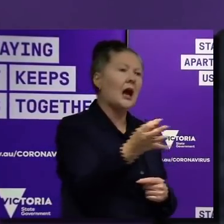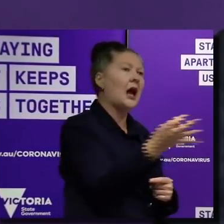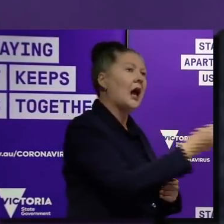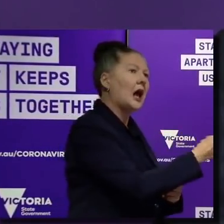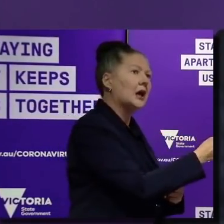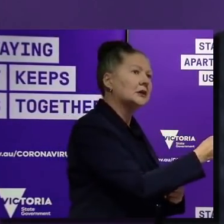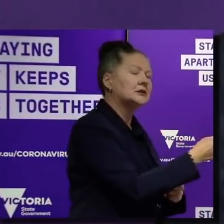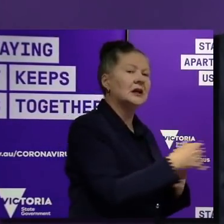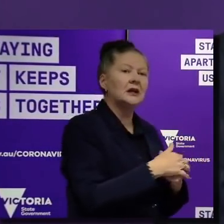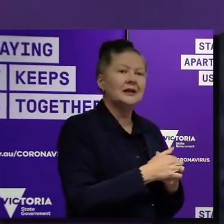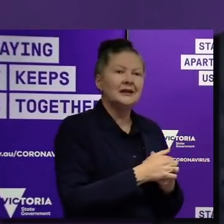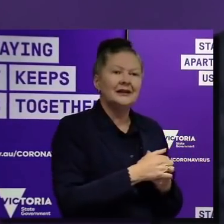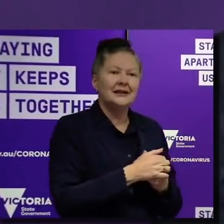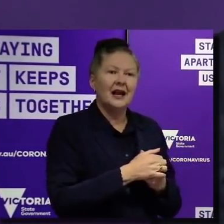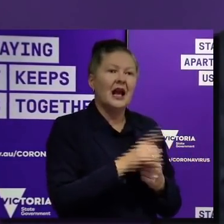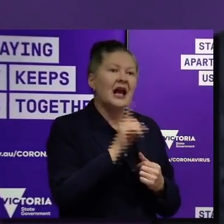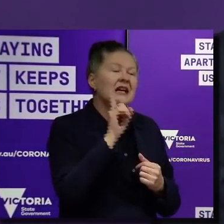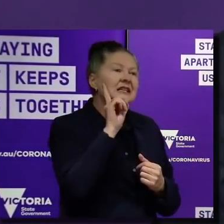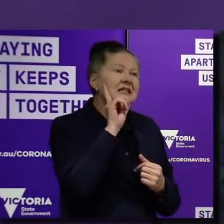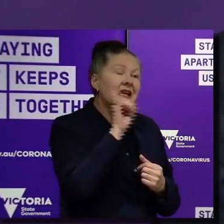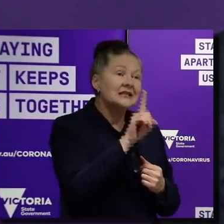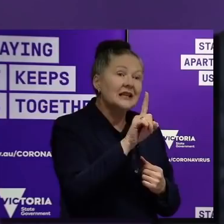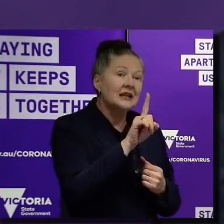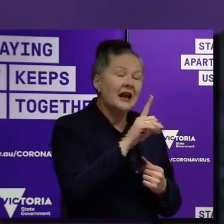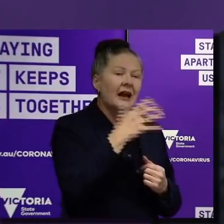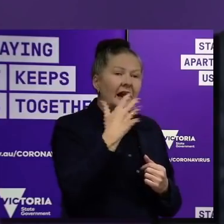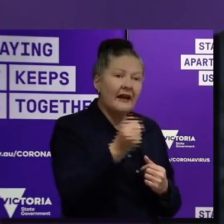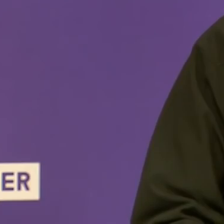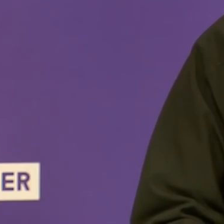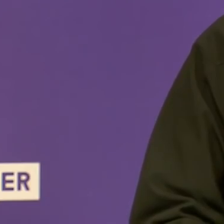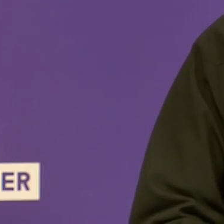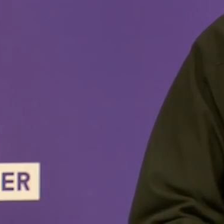Yesterday we had a huge number of questions.